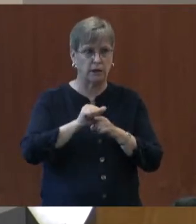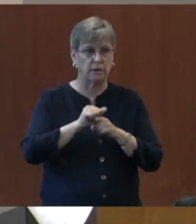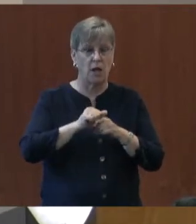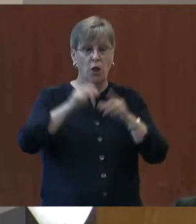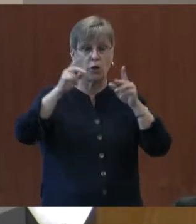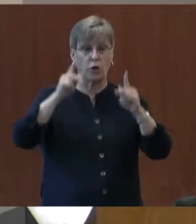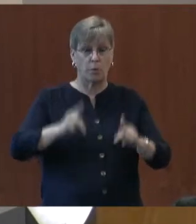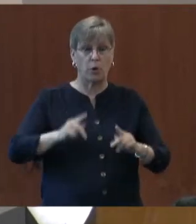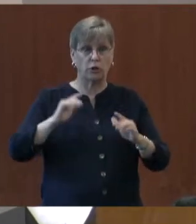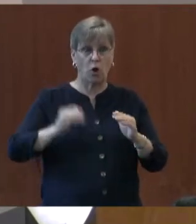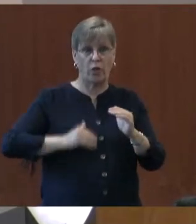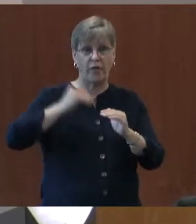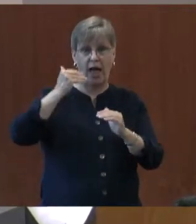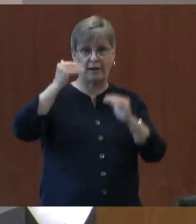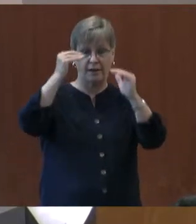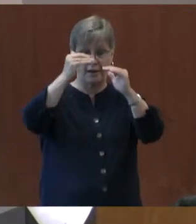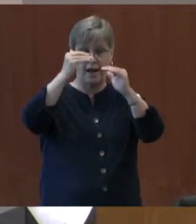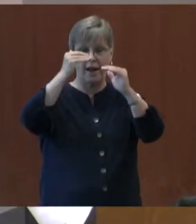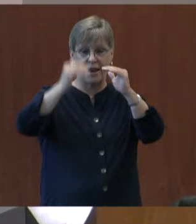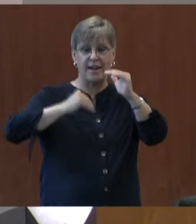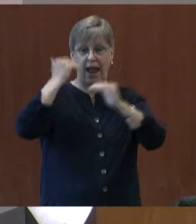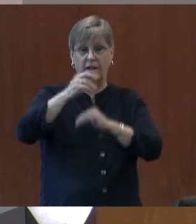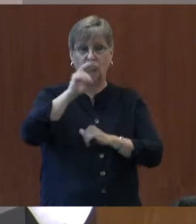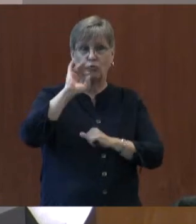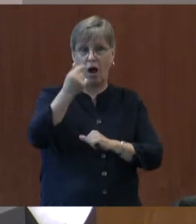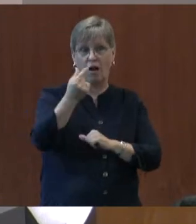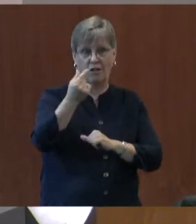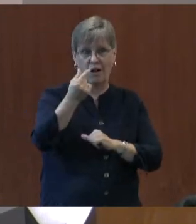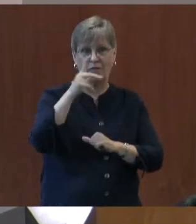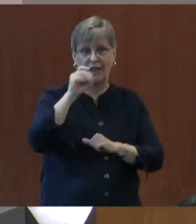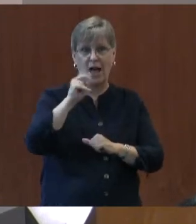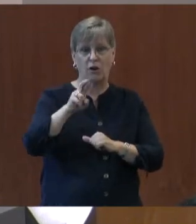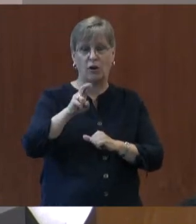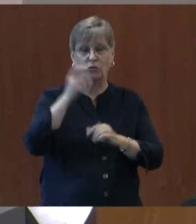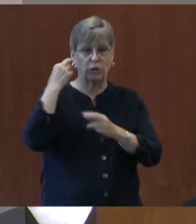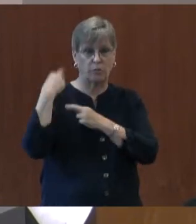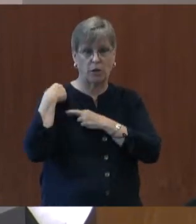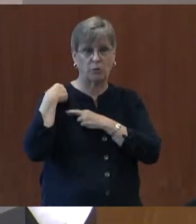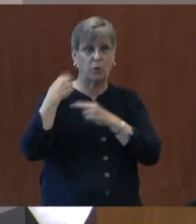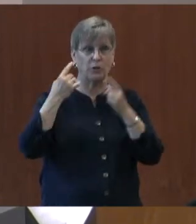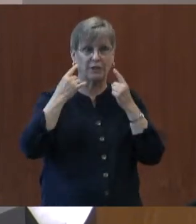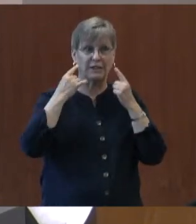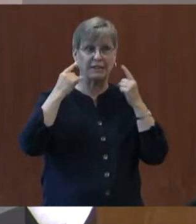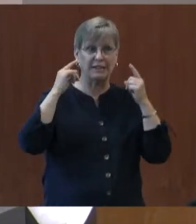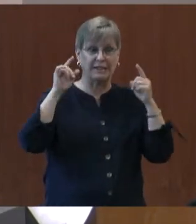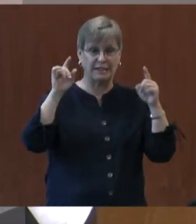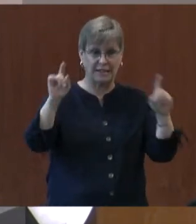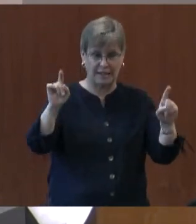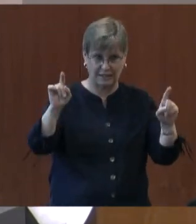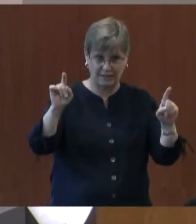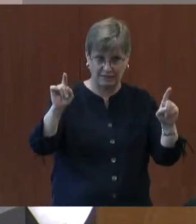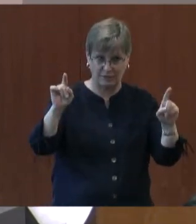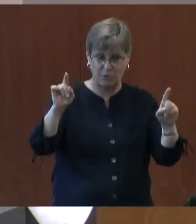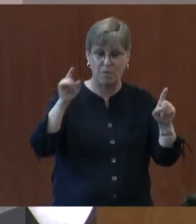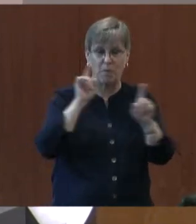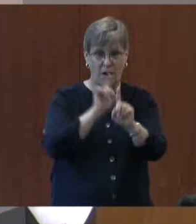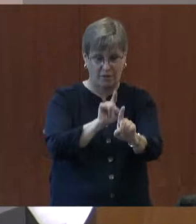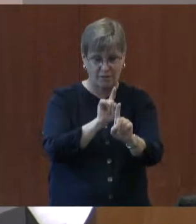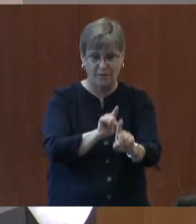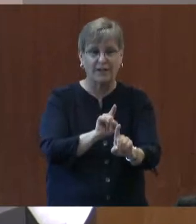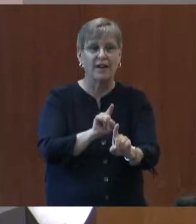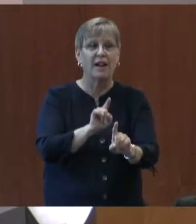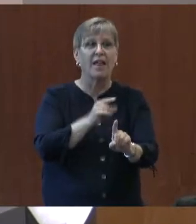of the ladder is responsible for mentoring you successfully. Thank you, Peggy Pugh, Rick Akers, Marty